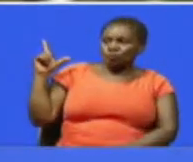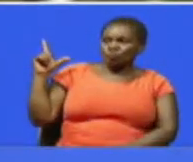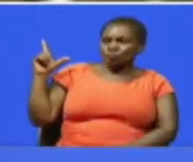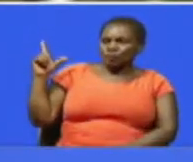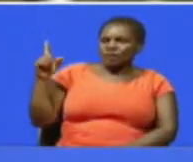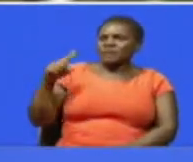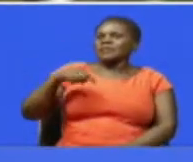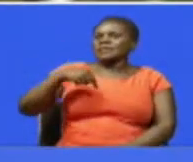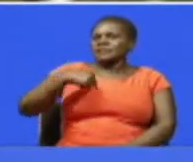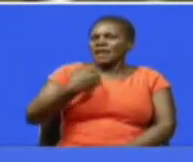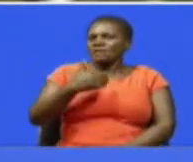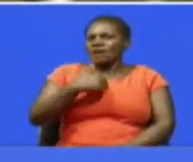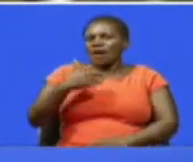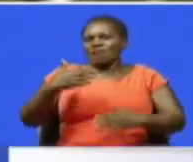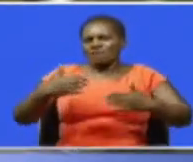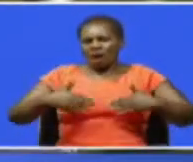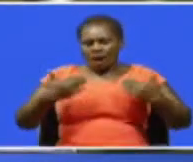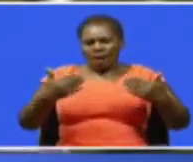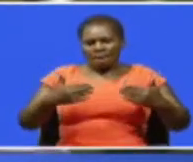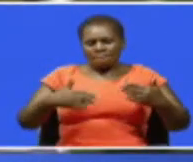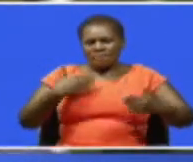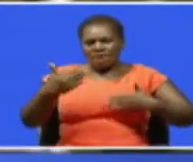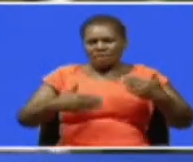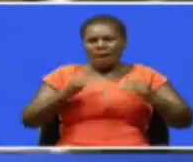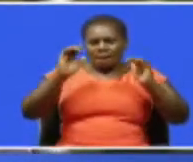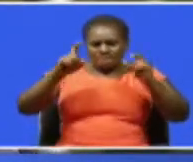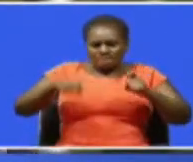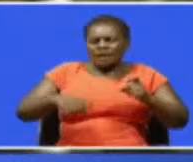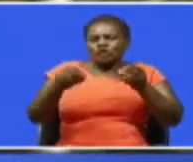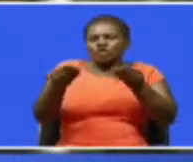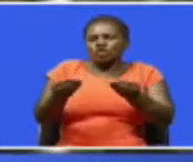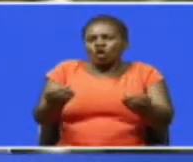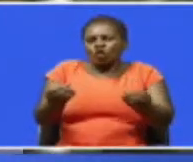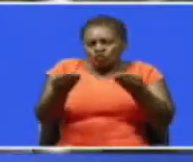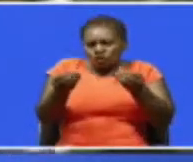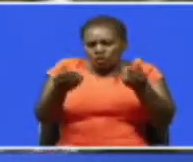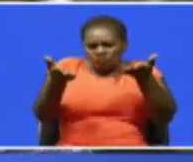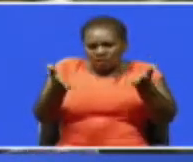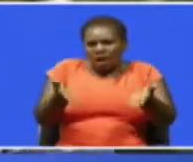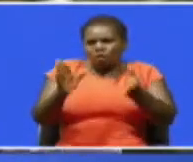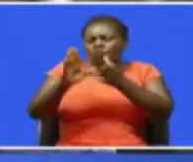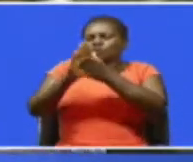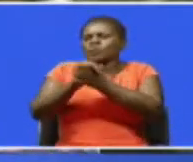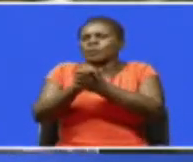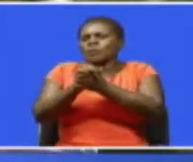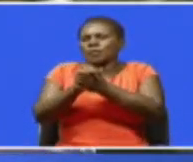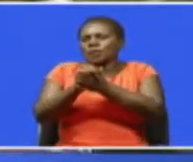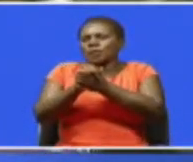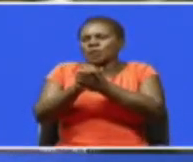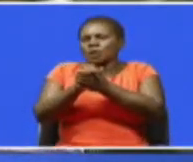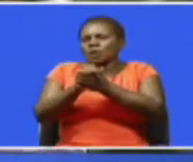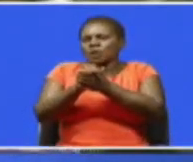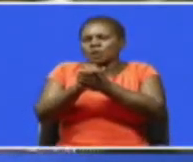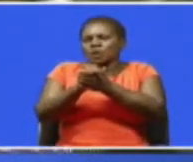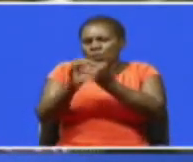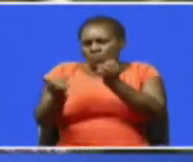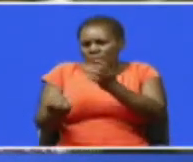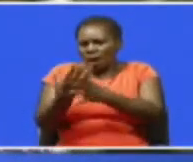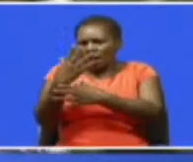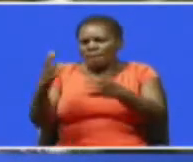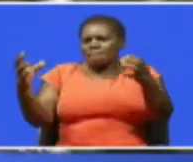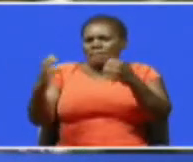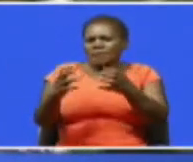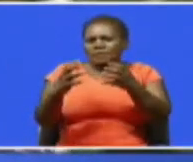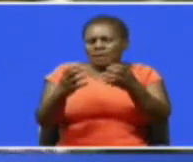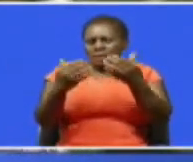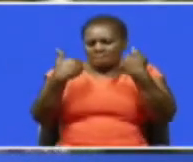We have got a habit in this country that we need to deal with, and we want to start dealing with it in Jubilee. whereby we form political parties, then we make